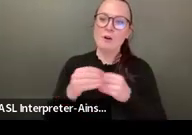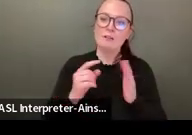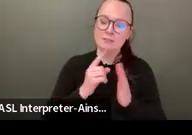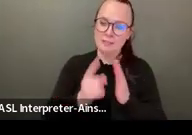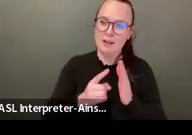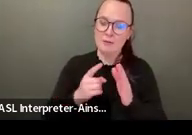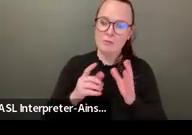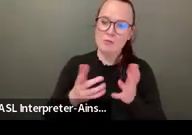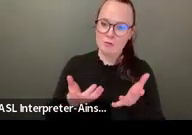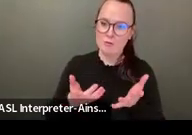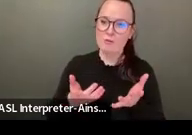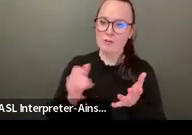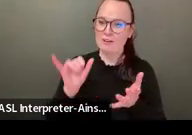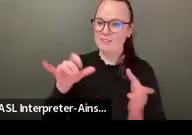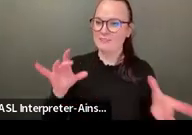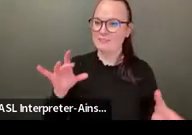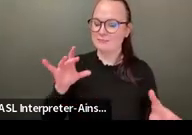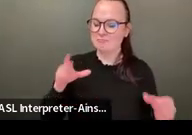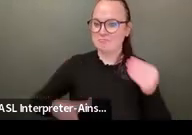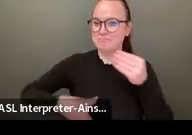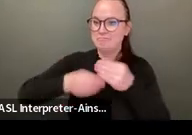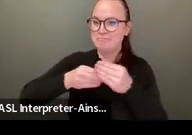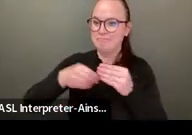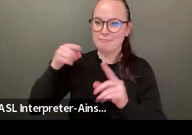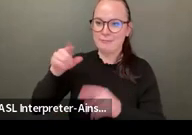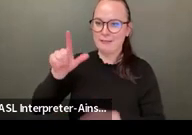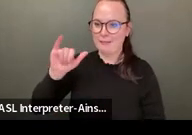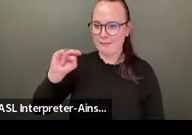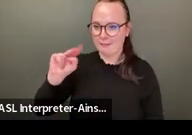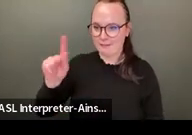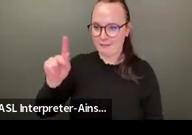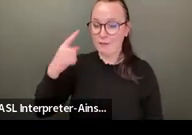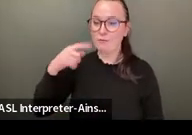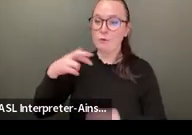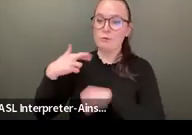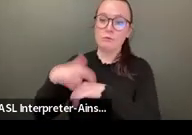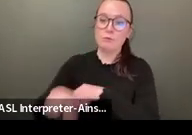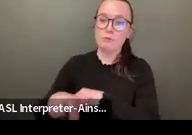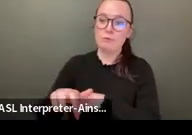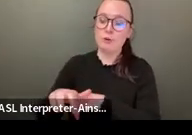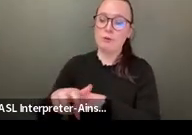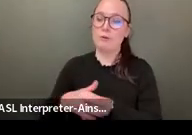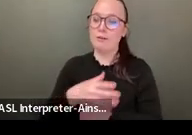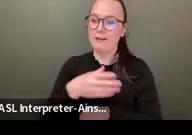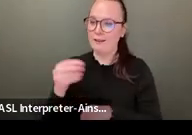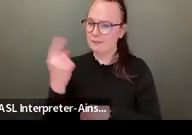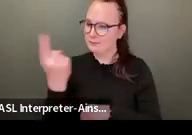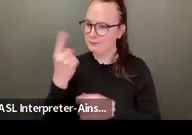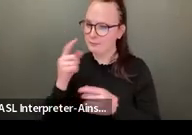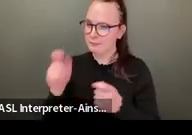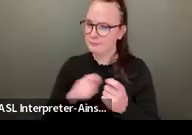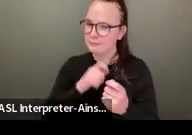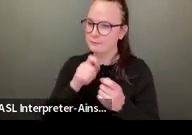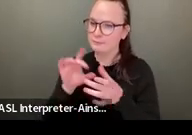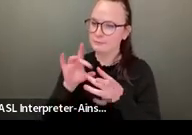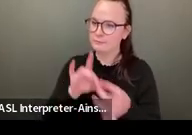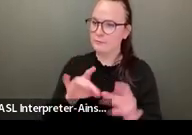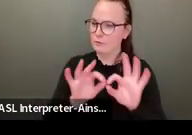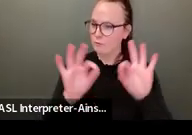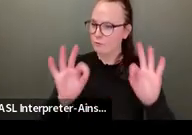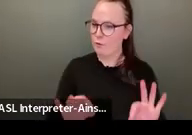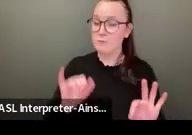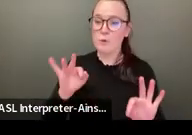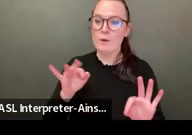is attached to this link for referral and something specific to the forms. So if you have questions about any of